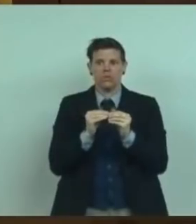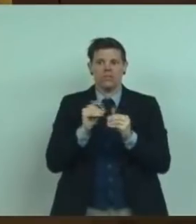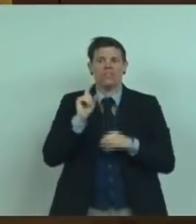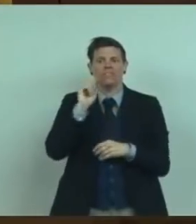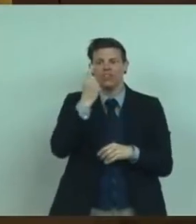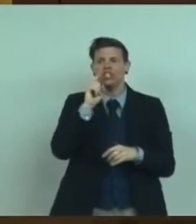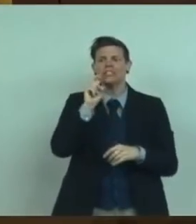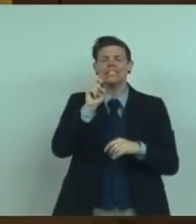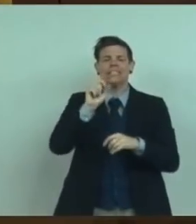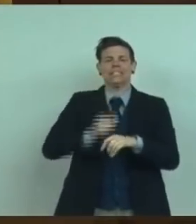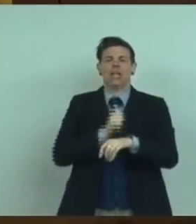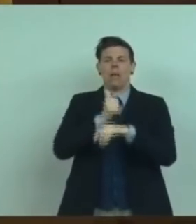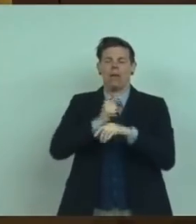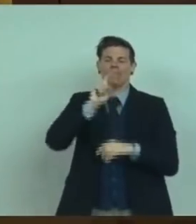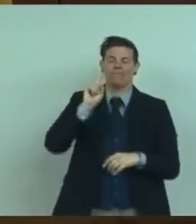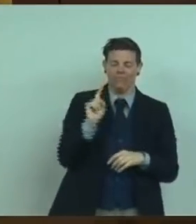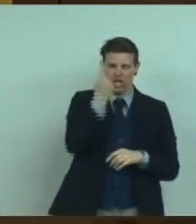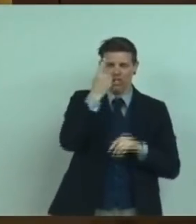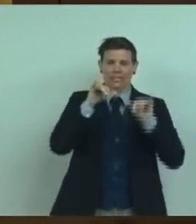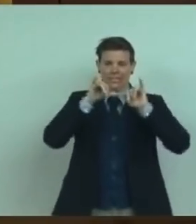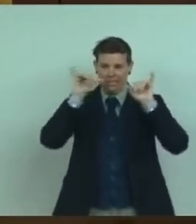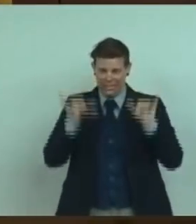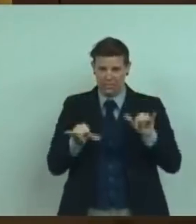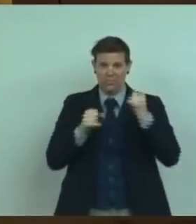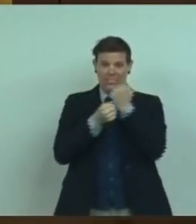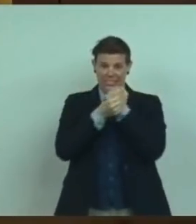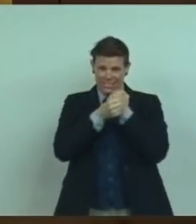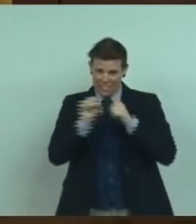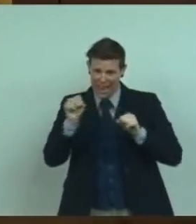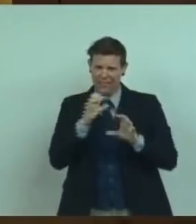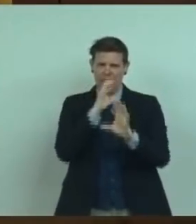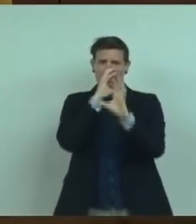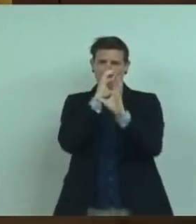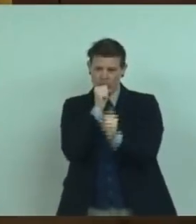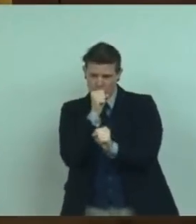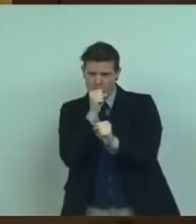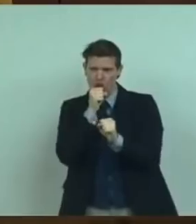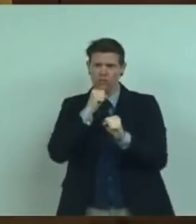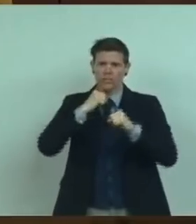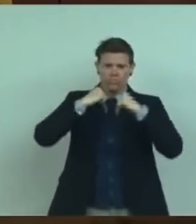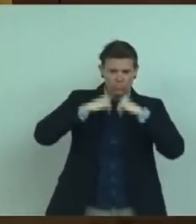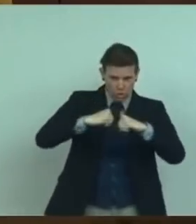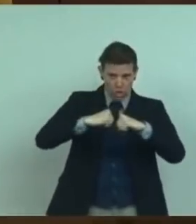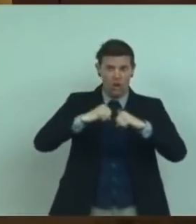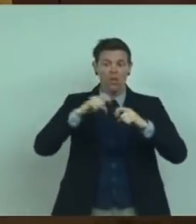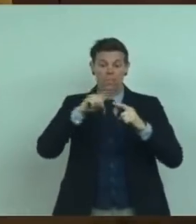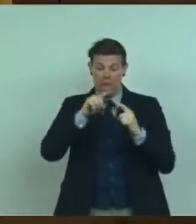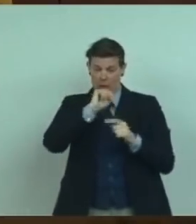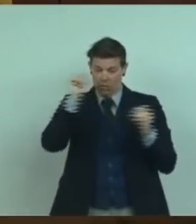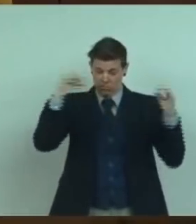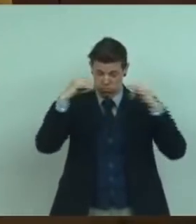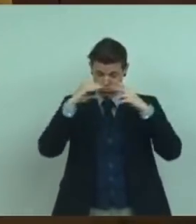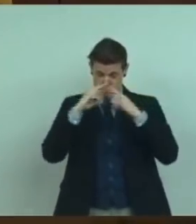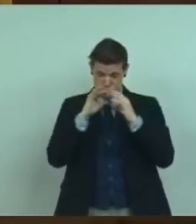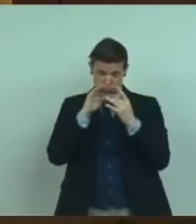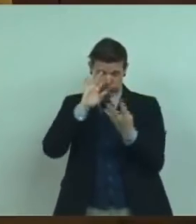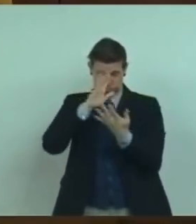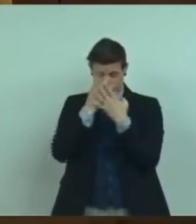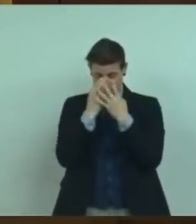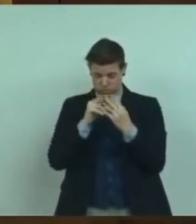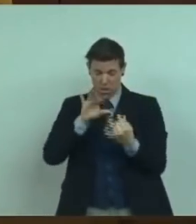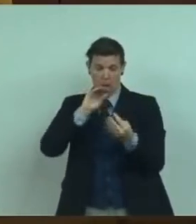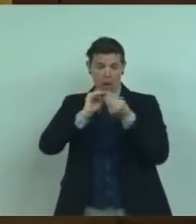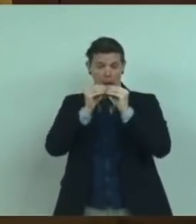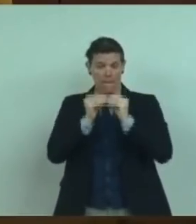meaningful, and productive. And I want you to know that we did that in about a week or less. And now that's going to be available